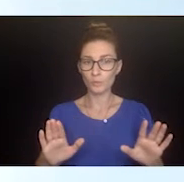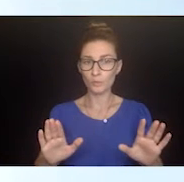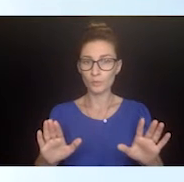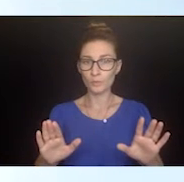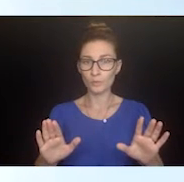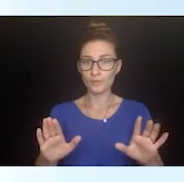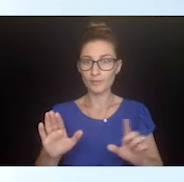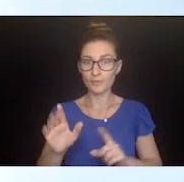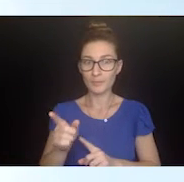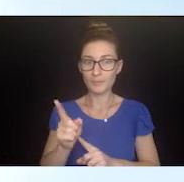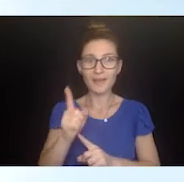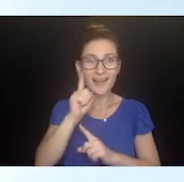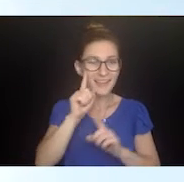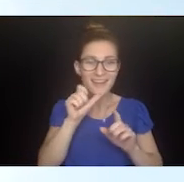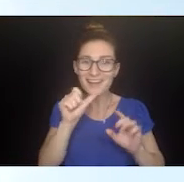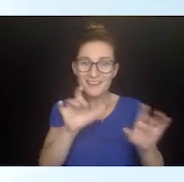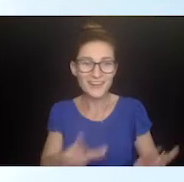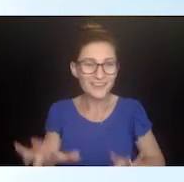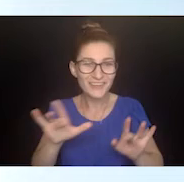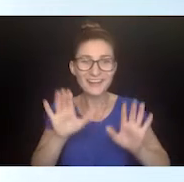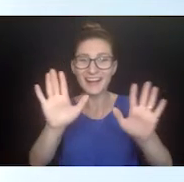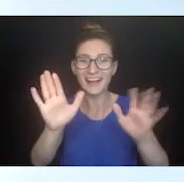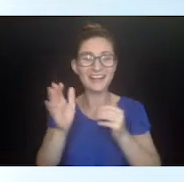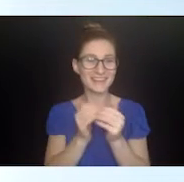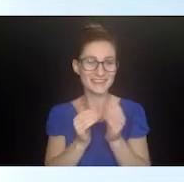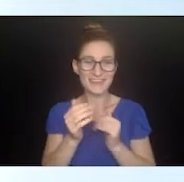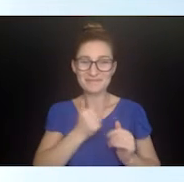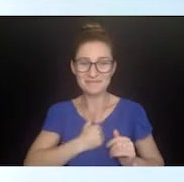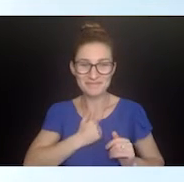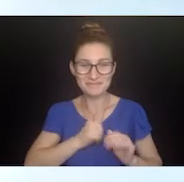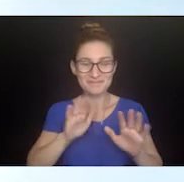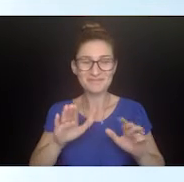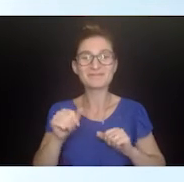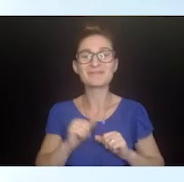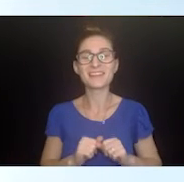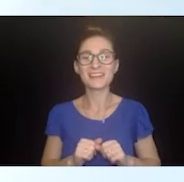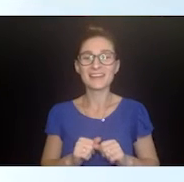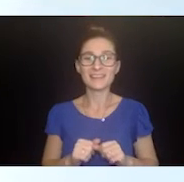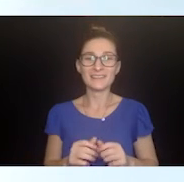I just had a moment there where I thought I wasn't recording. Anyway, excuse me for that.